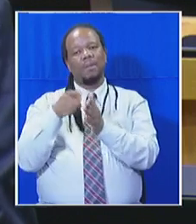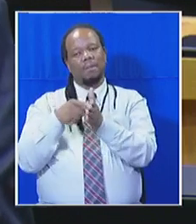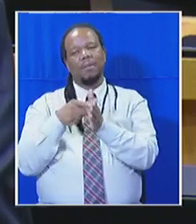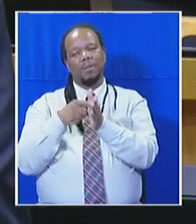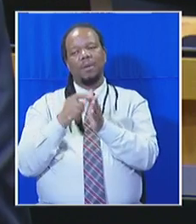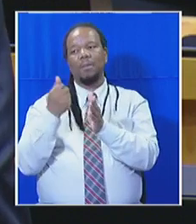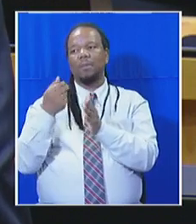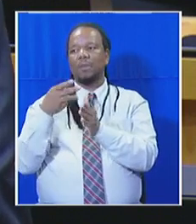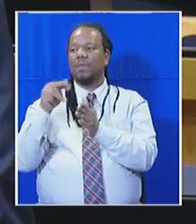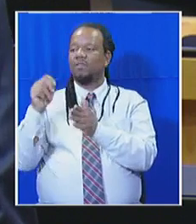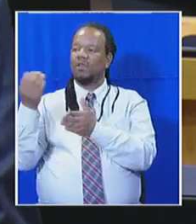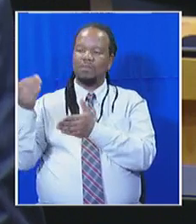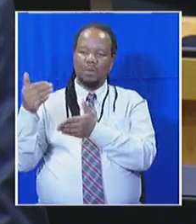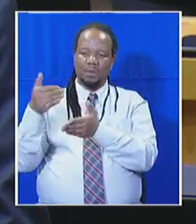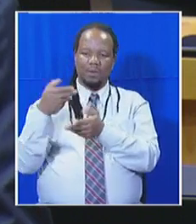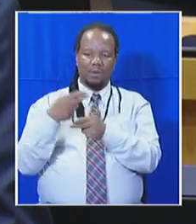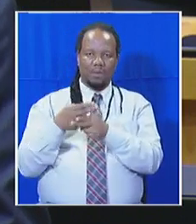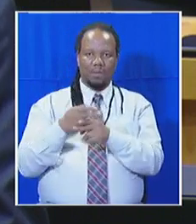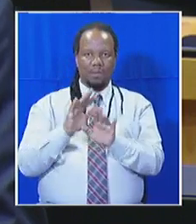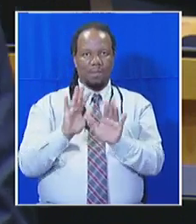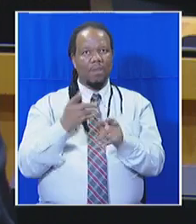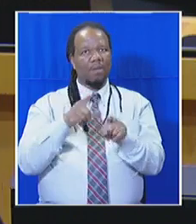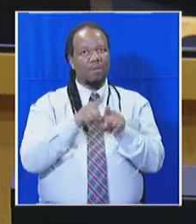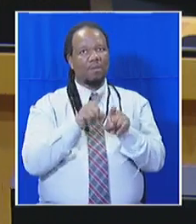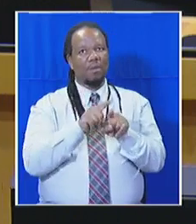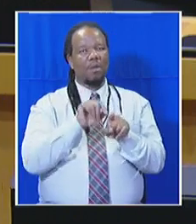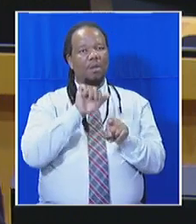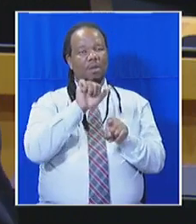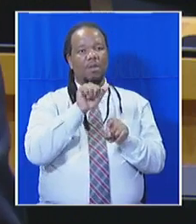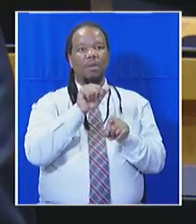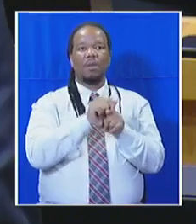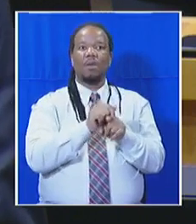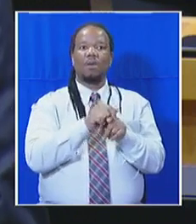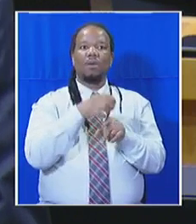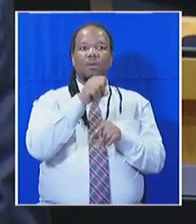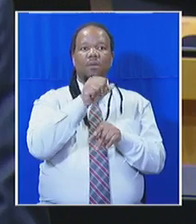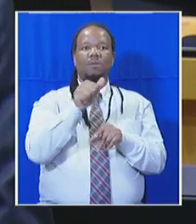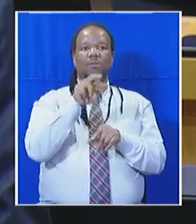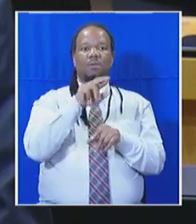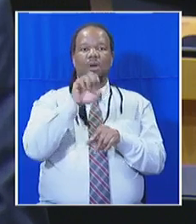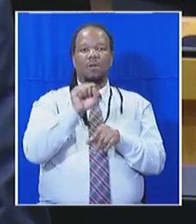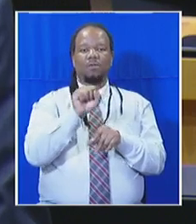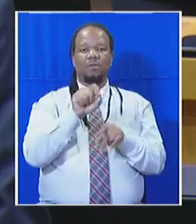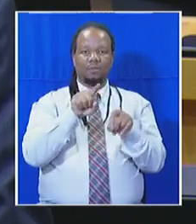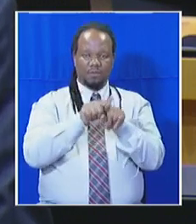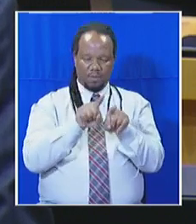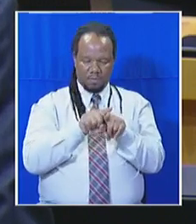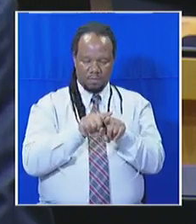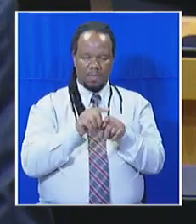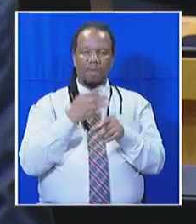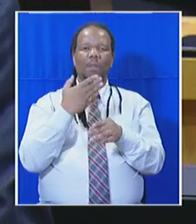other things, we will work with the South African Revenue Service in discussion with the Minister